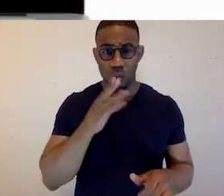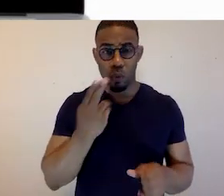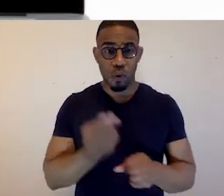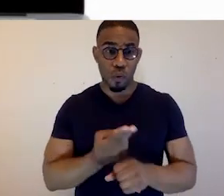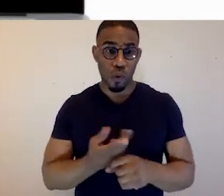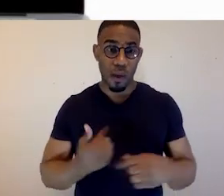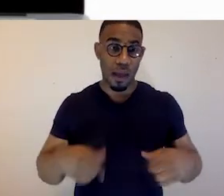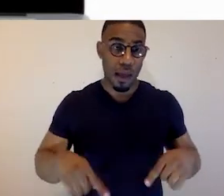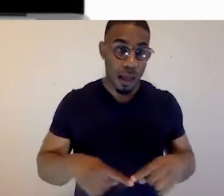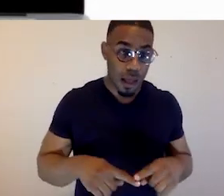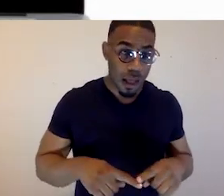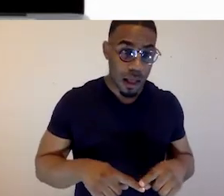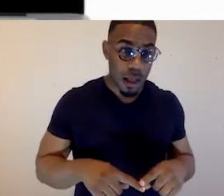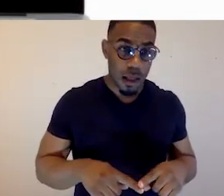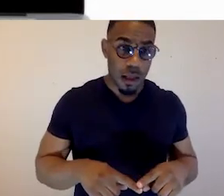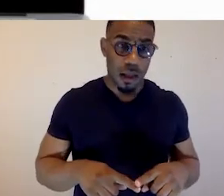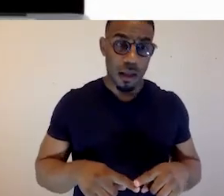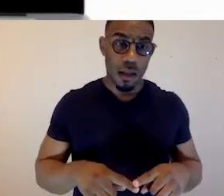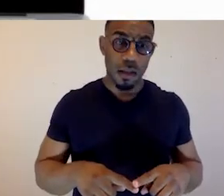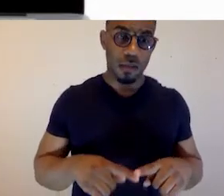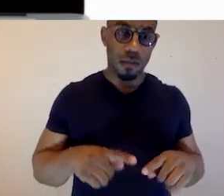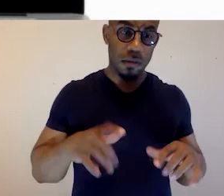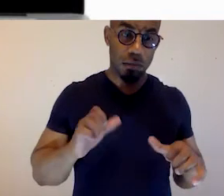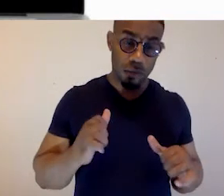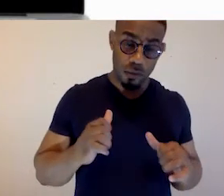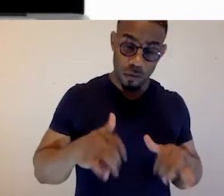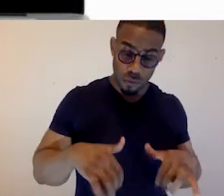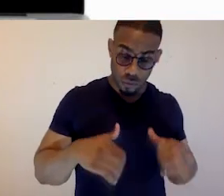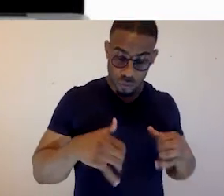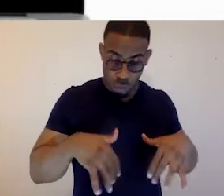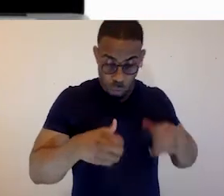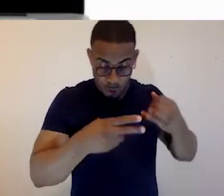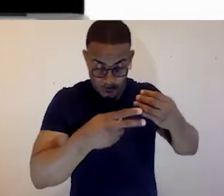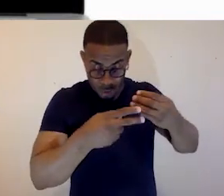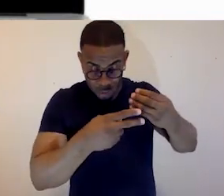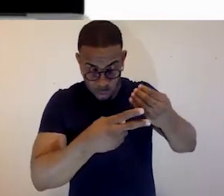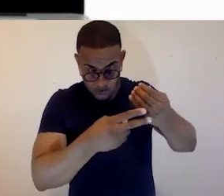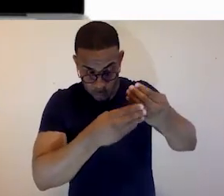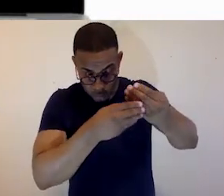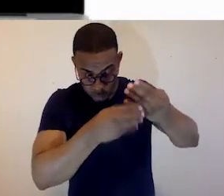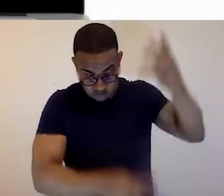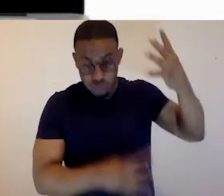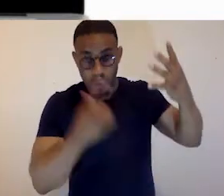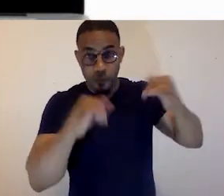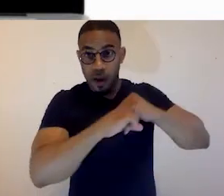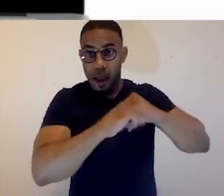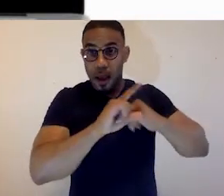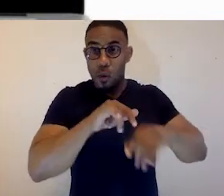use us to host their inventory of ads. And